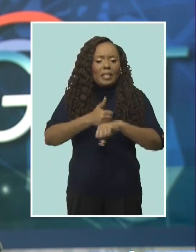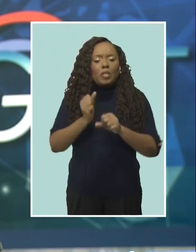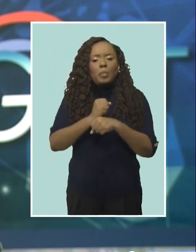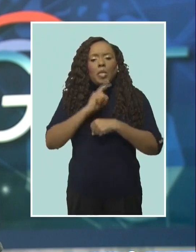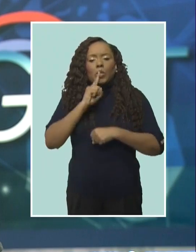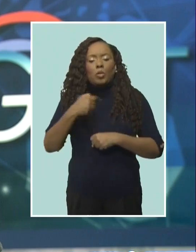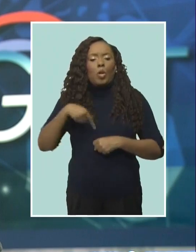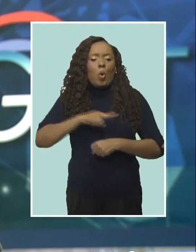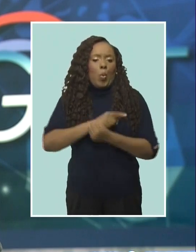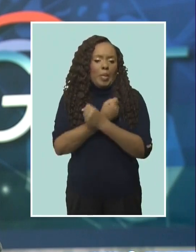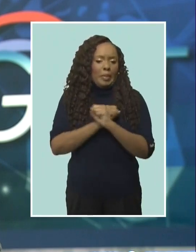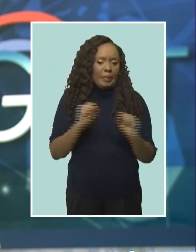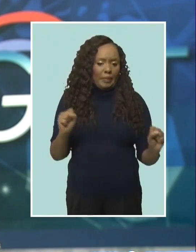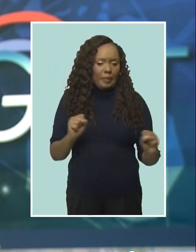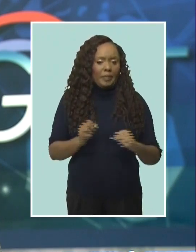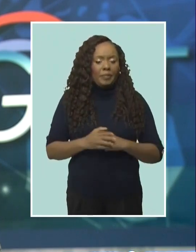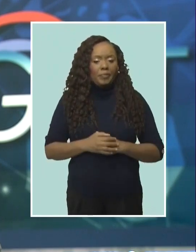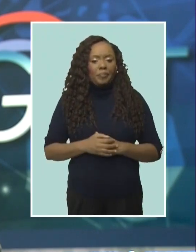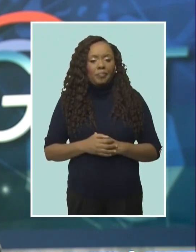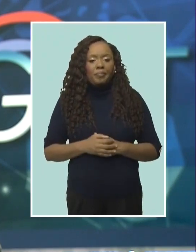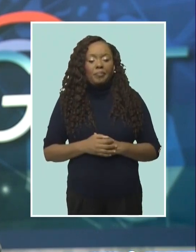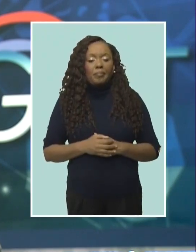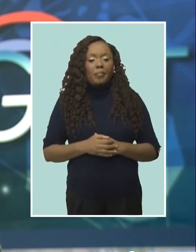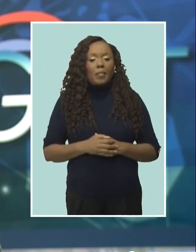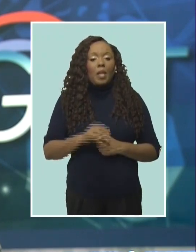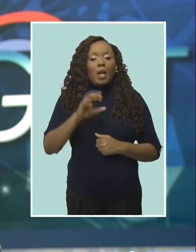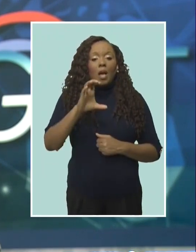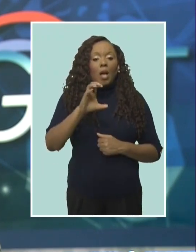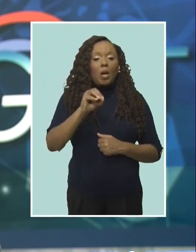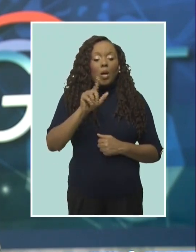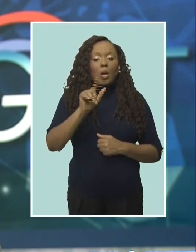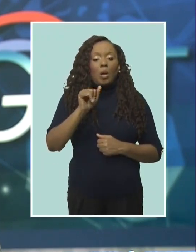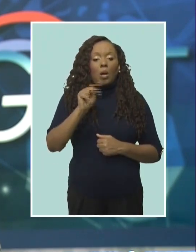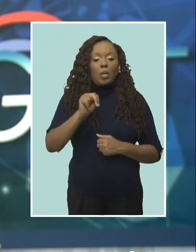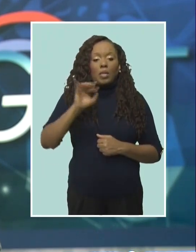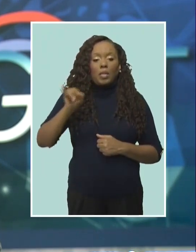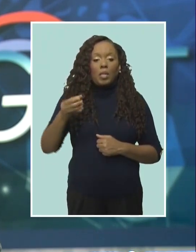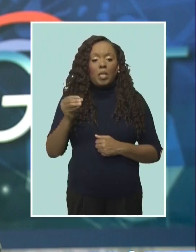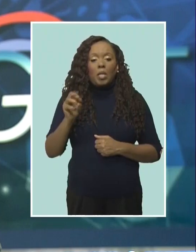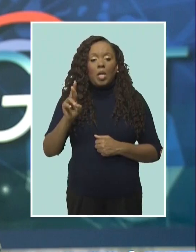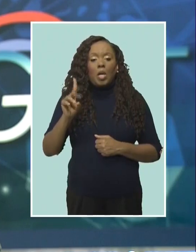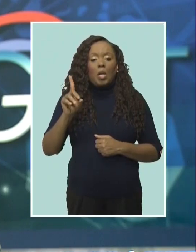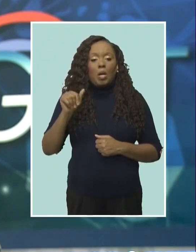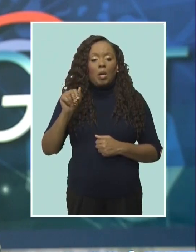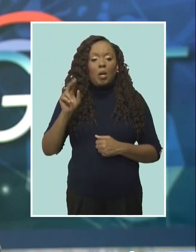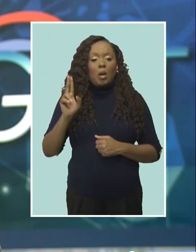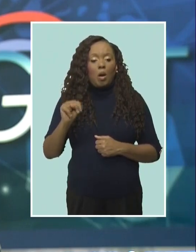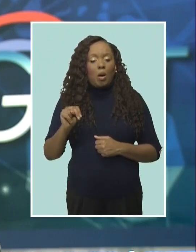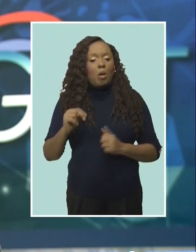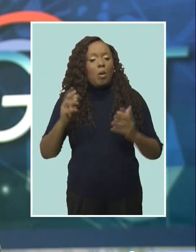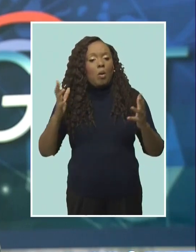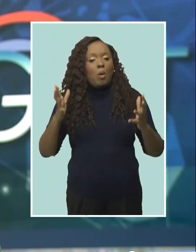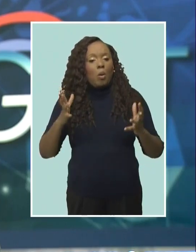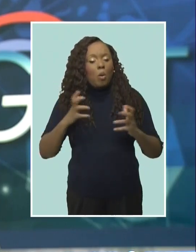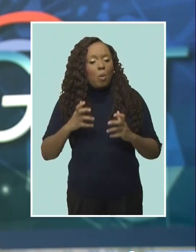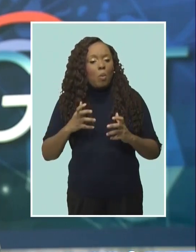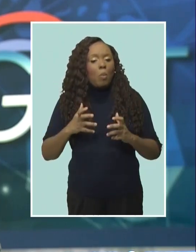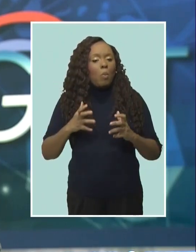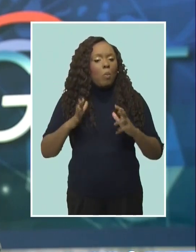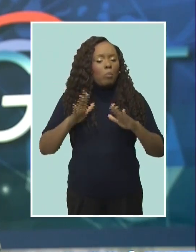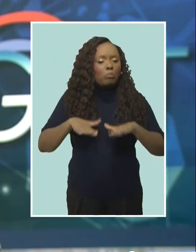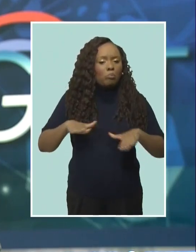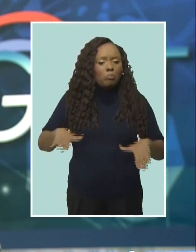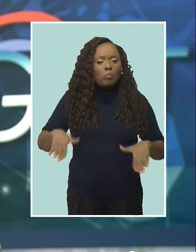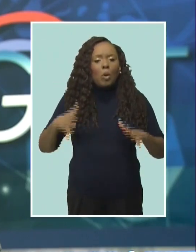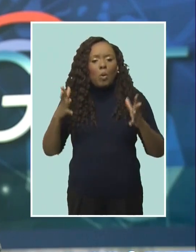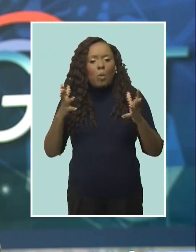urging students to practice good qualities that led former Prime Minister Owen Arthur assuming leadership of the country for 14 years.